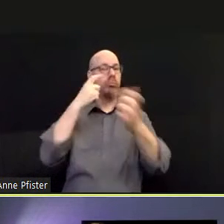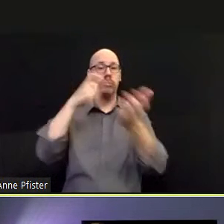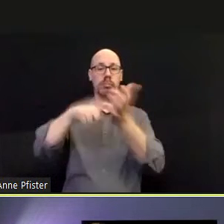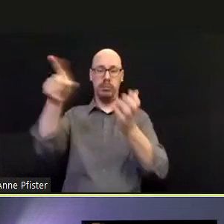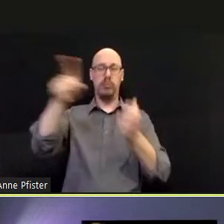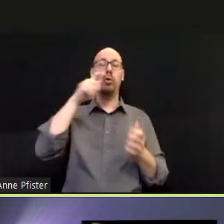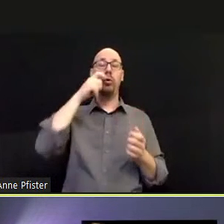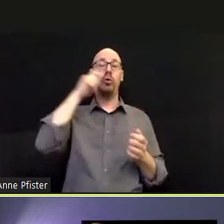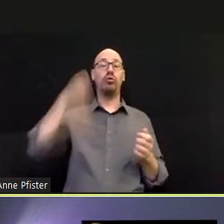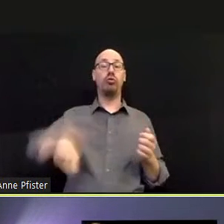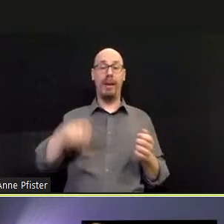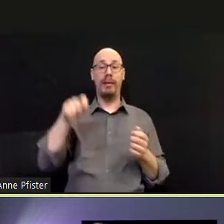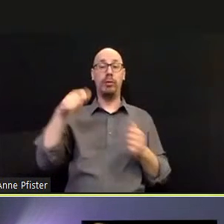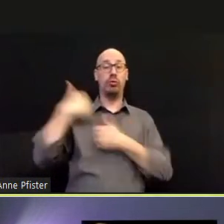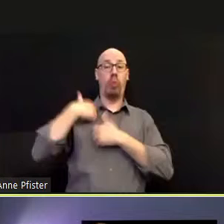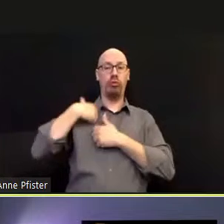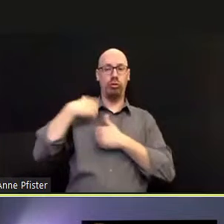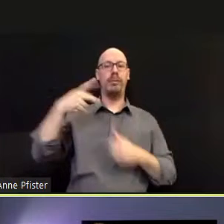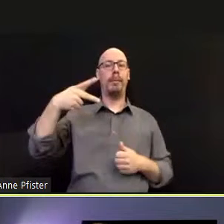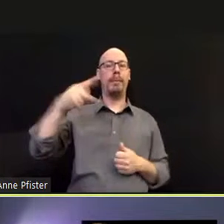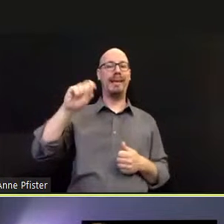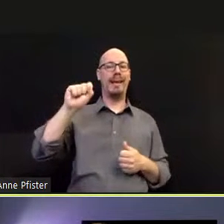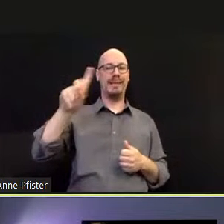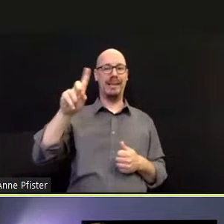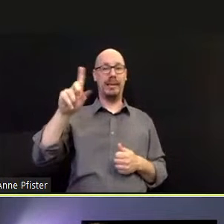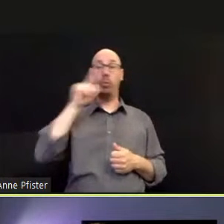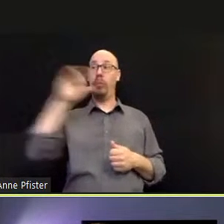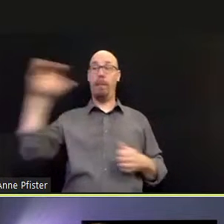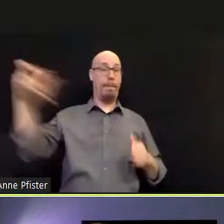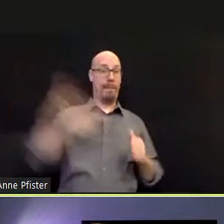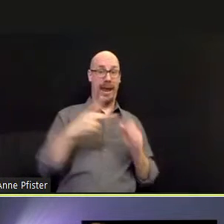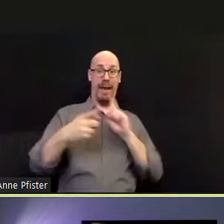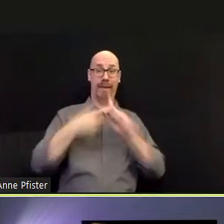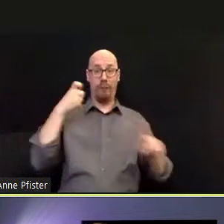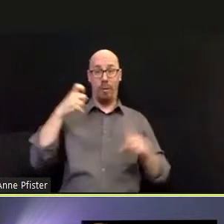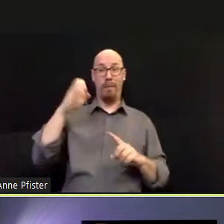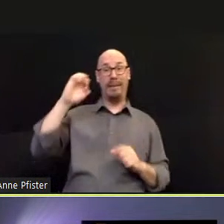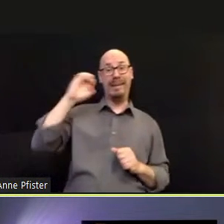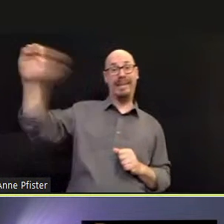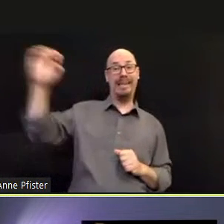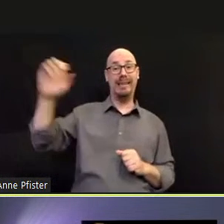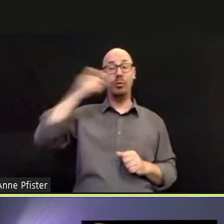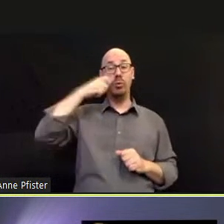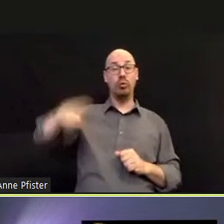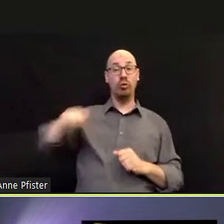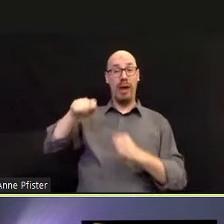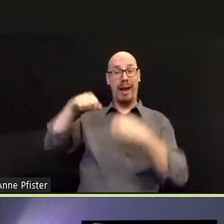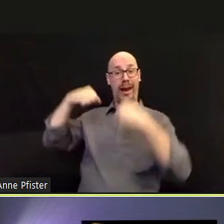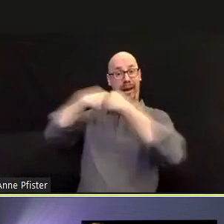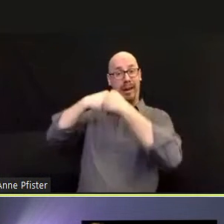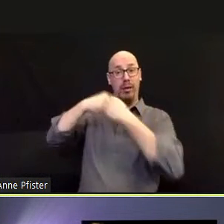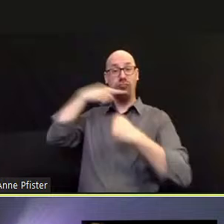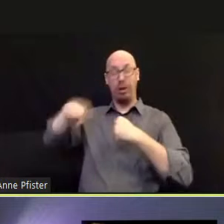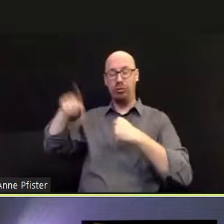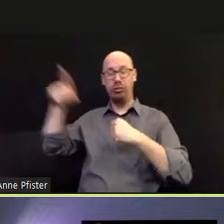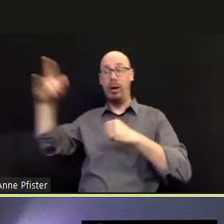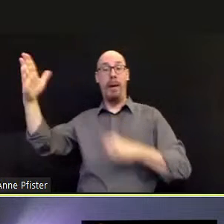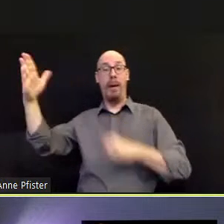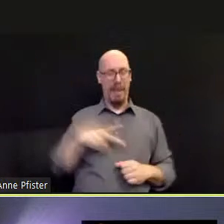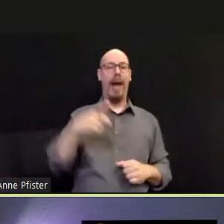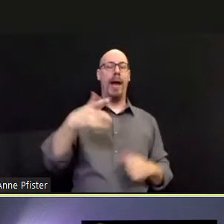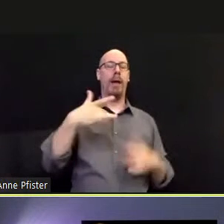among Ukrainian soldiers who have returned from the front in Eastern Ukraine. And so this was an event that I went to. A